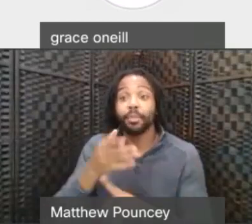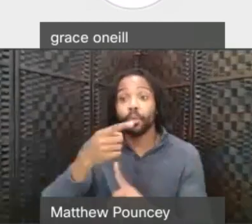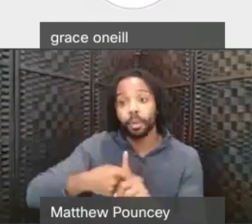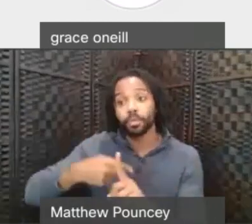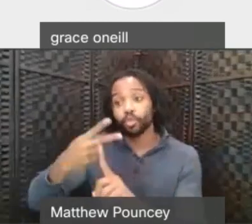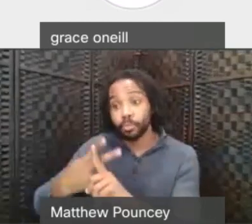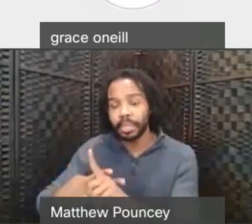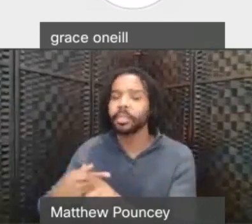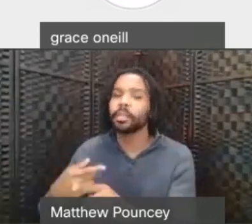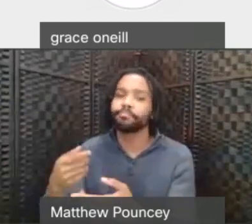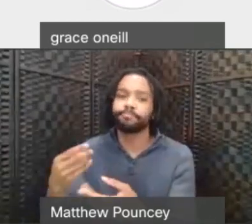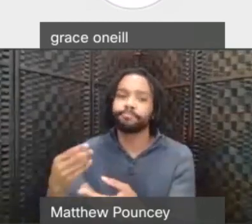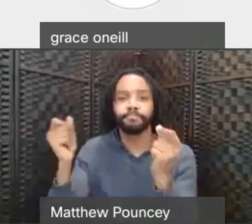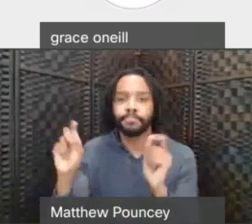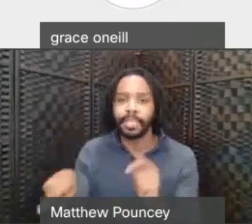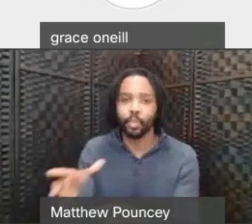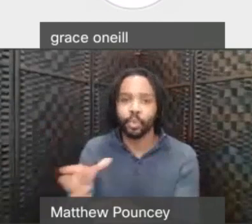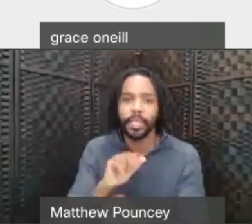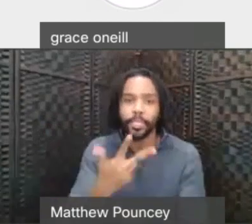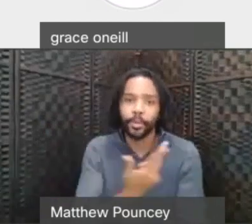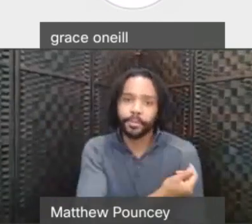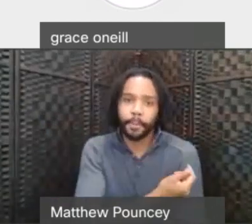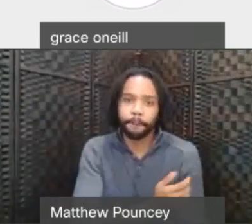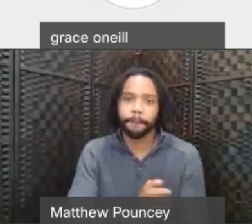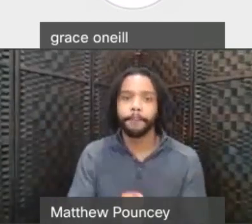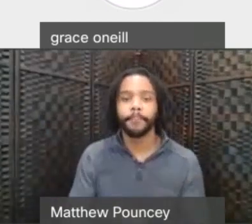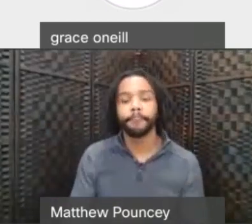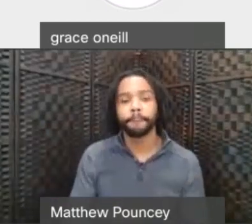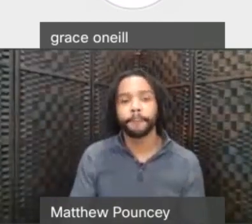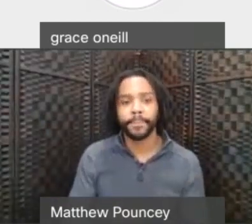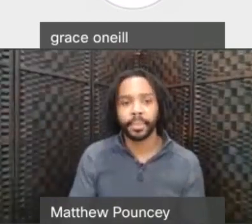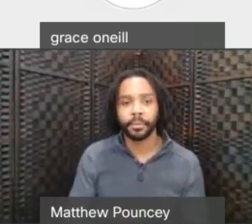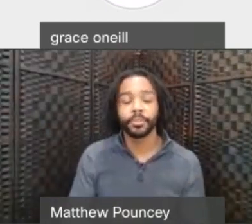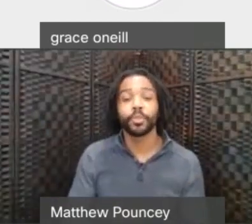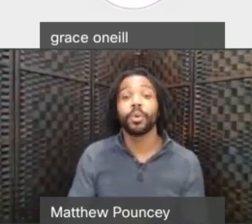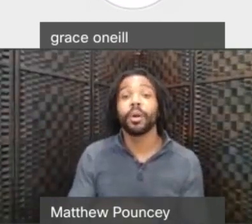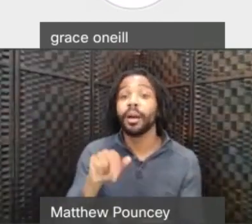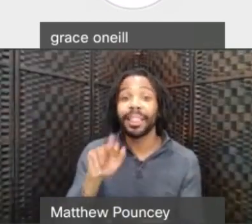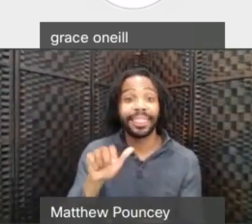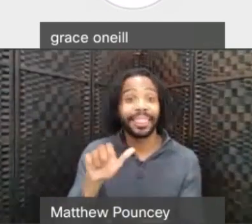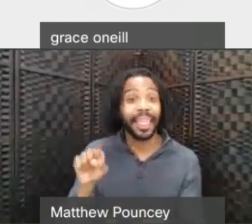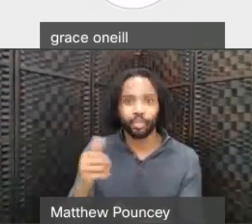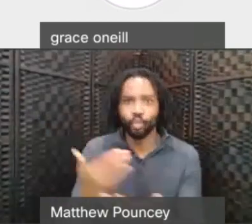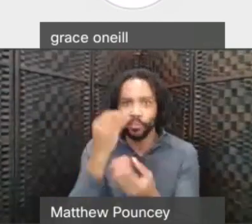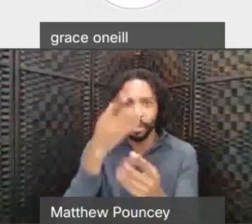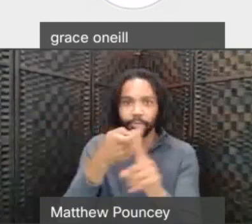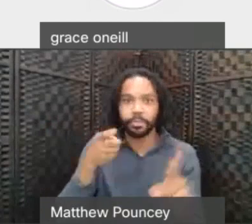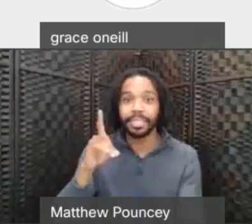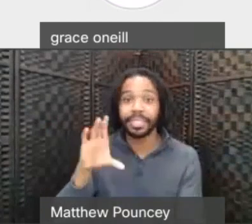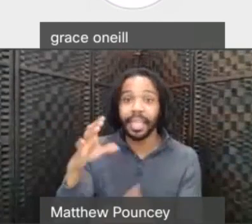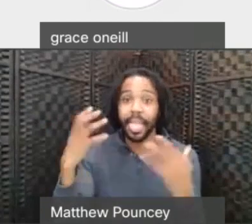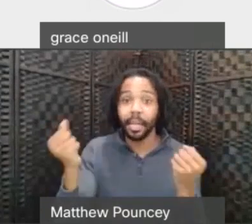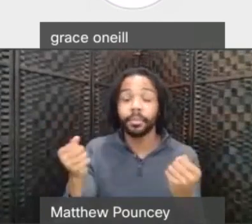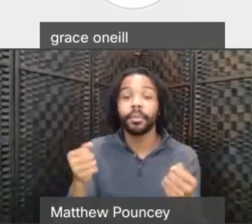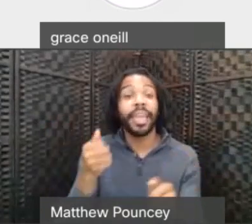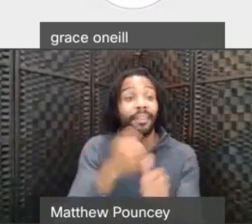those individuals do not need to be restricted from work unless directed by DC Health. For everyone else, meaning those that are partially